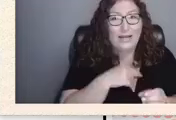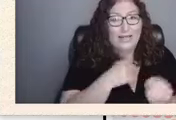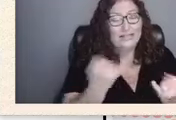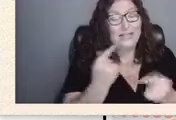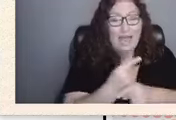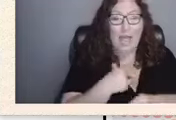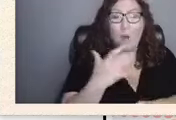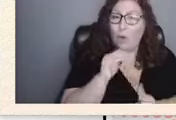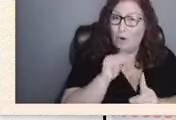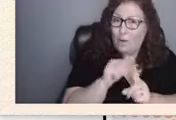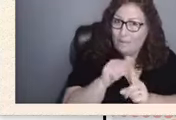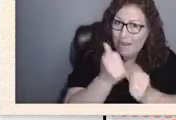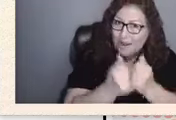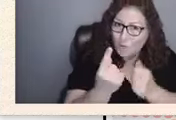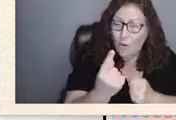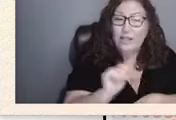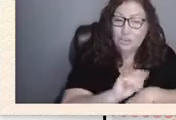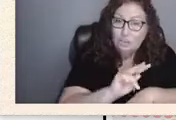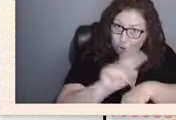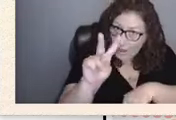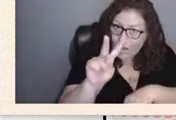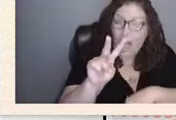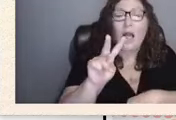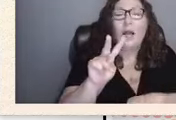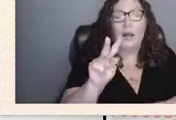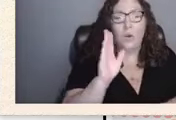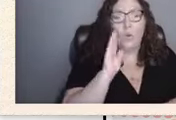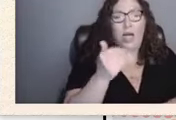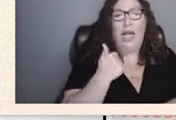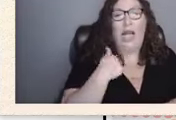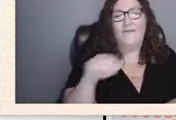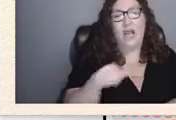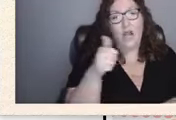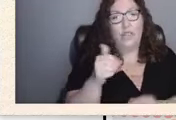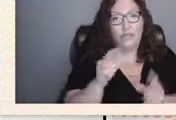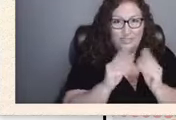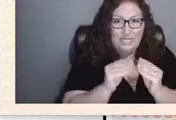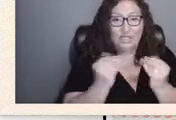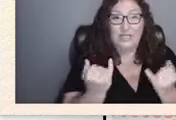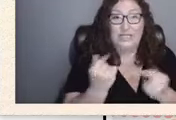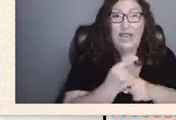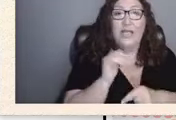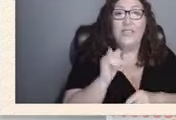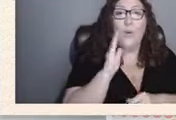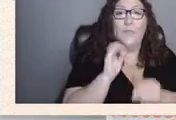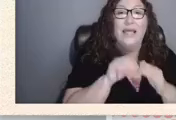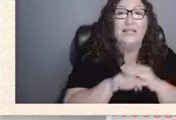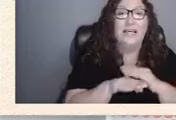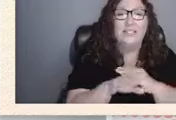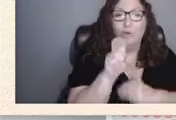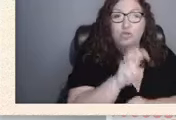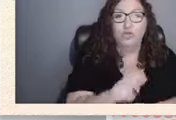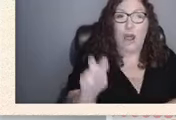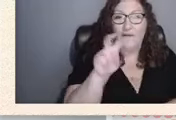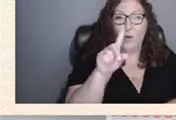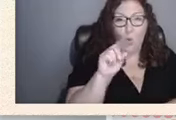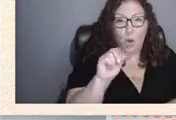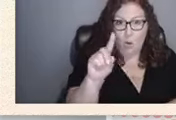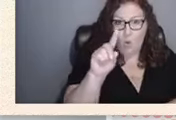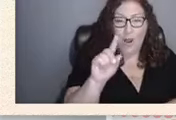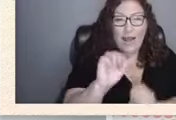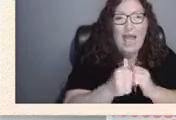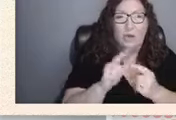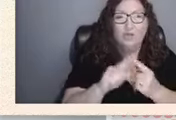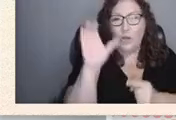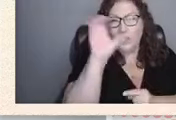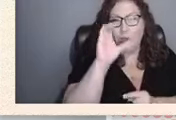remind everyone that at 2 o'clock. We will have another session today, and that is Accessible Travel 101, how to explore the world